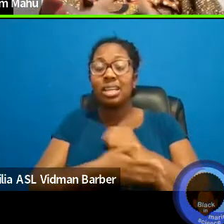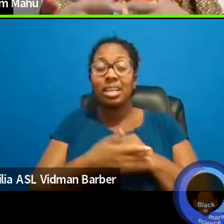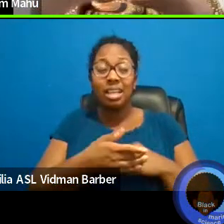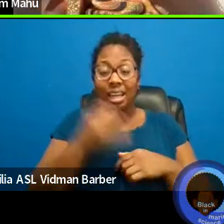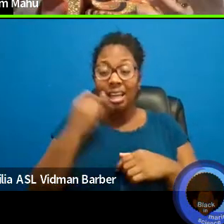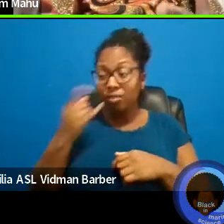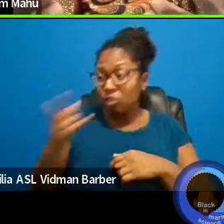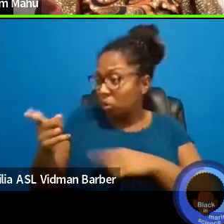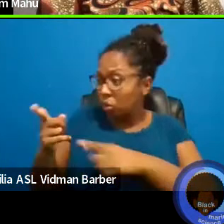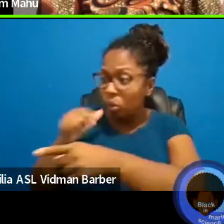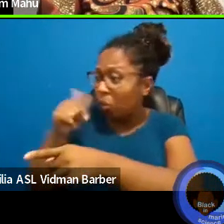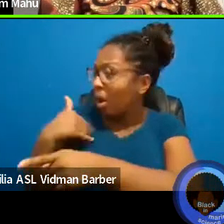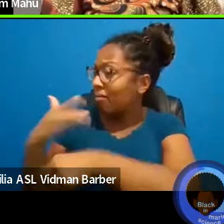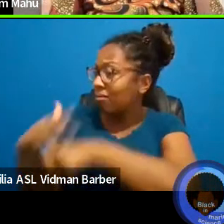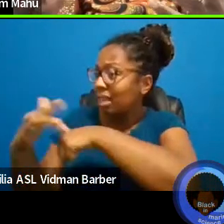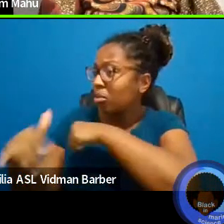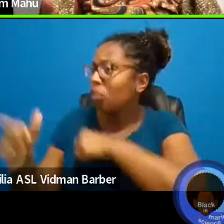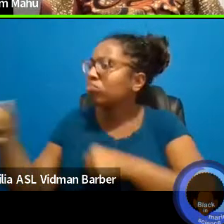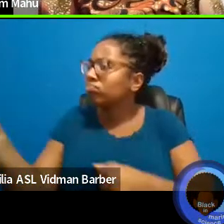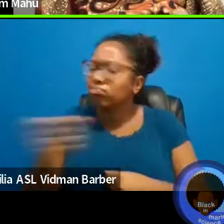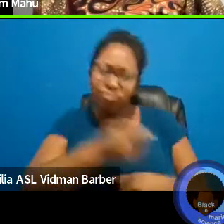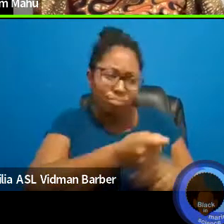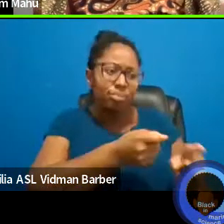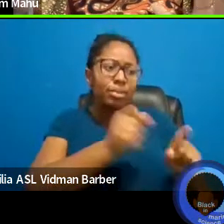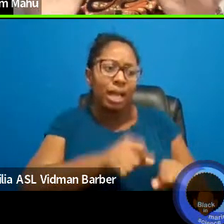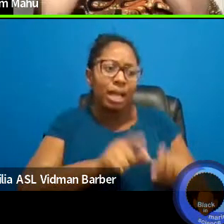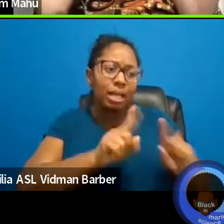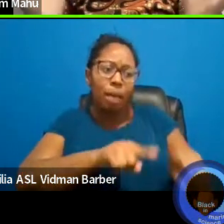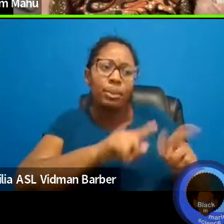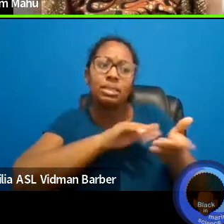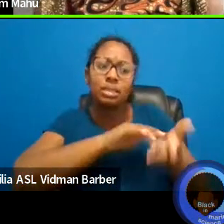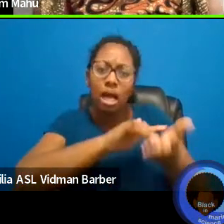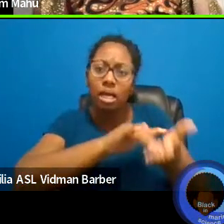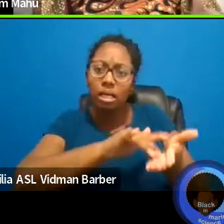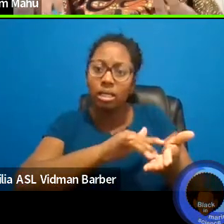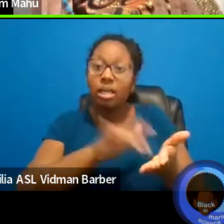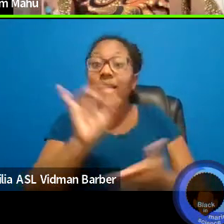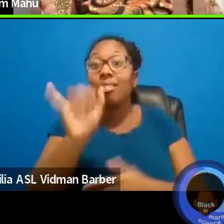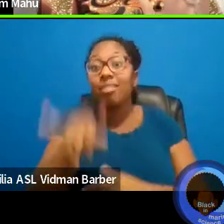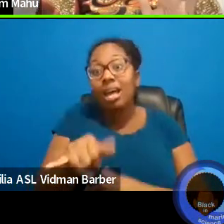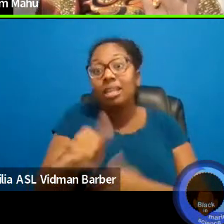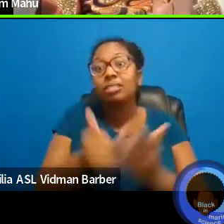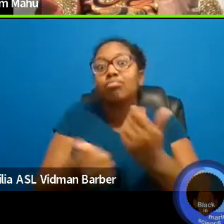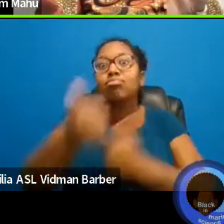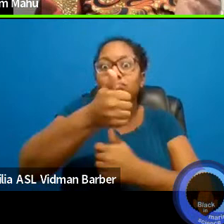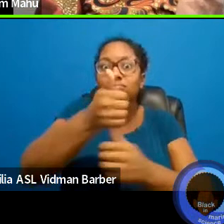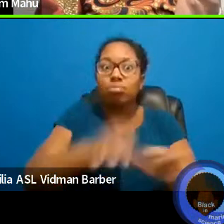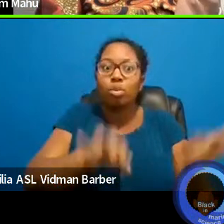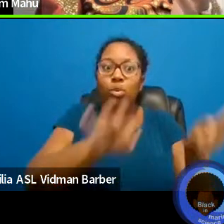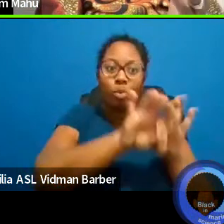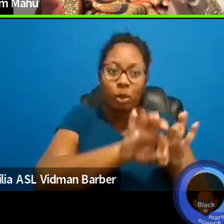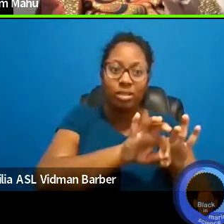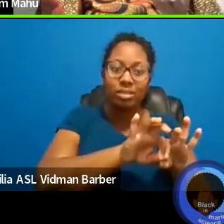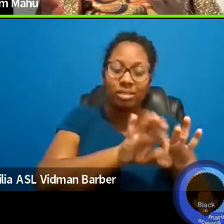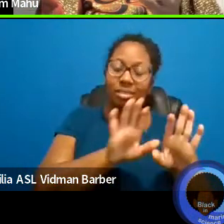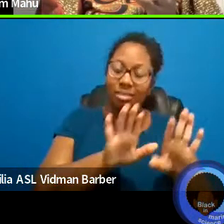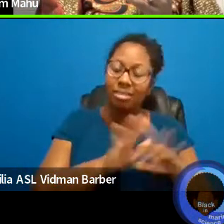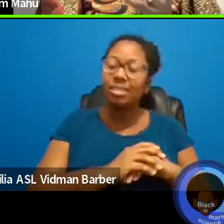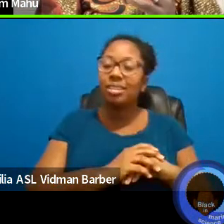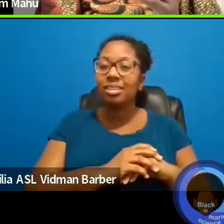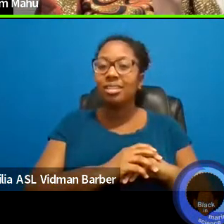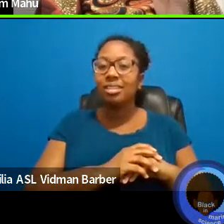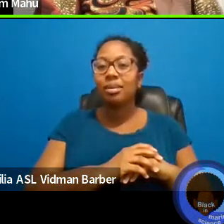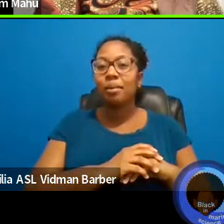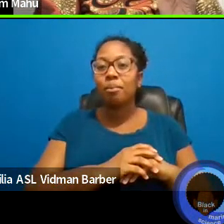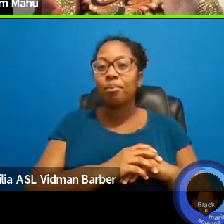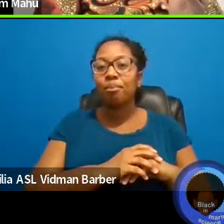come and, study marine science and use these facilities. That is a big one, but I am hoping that